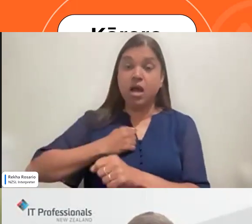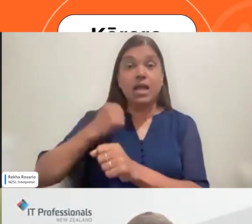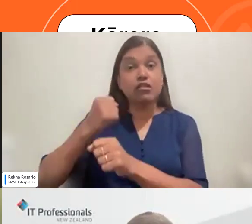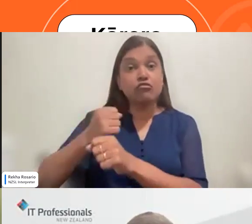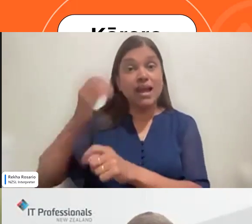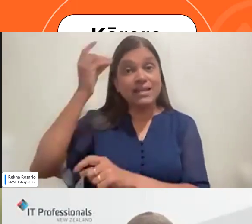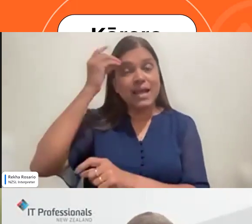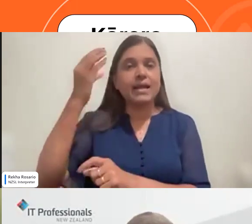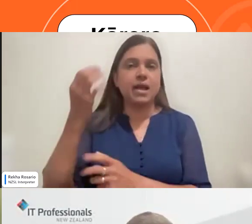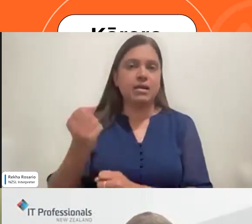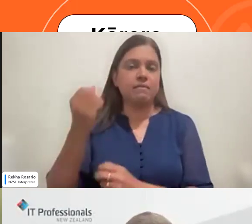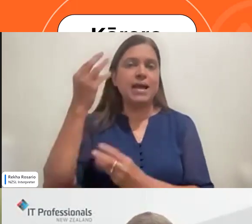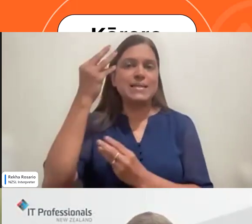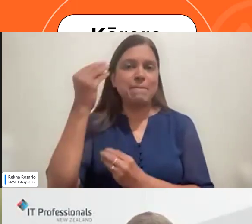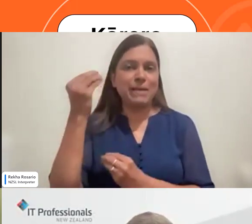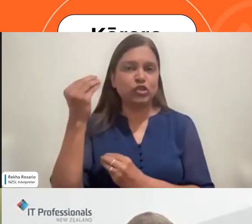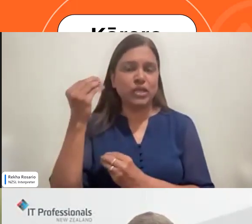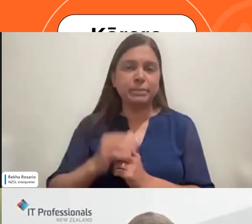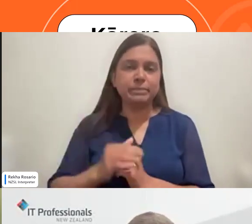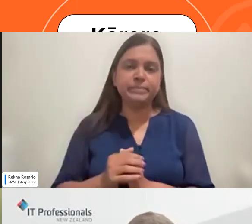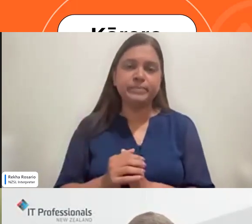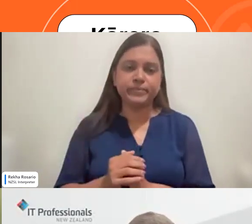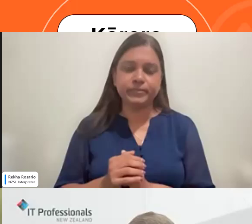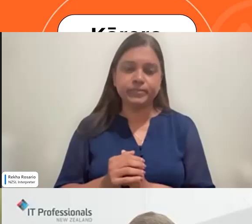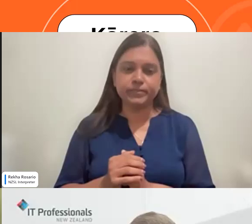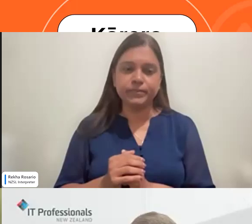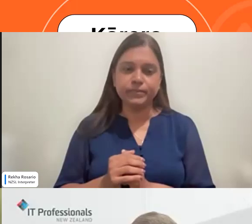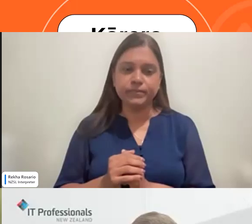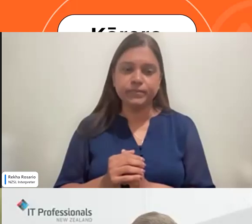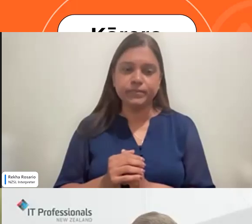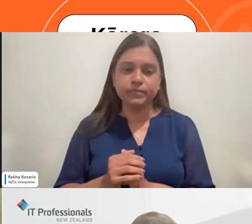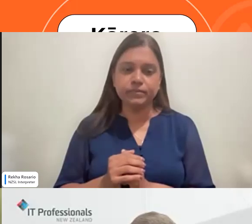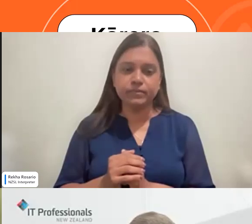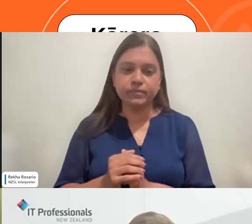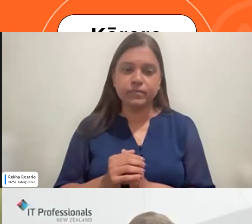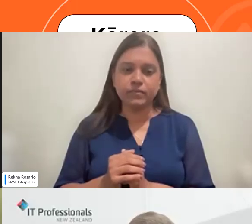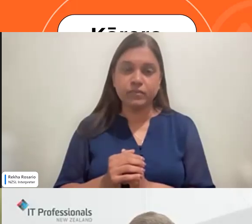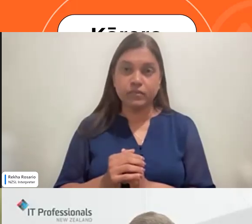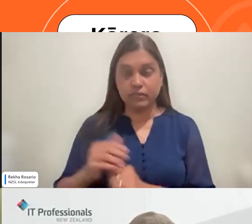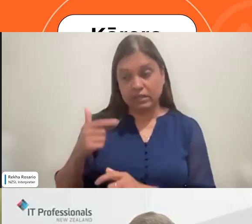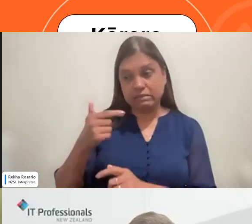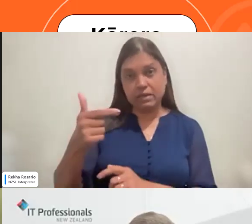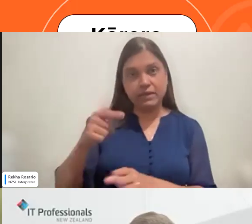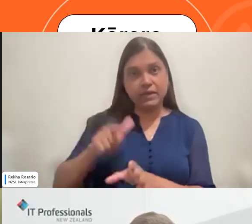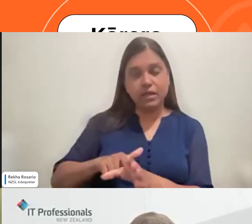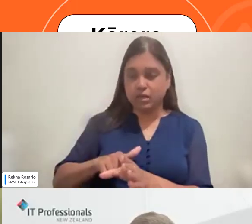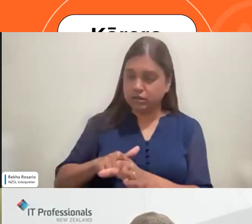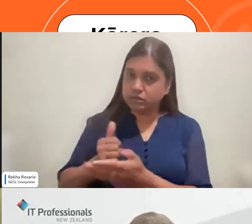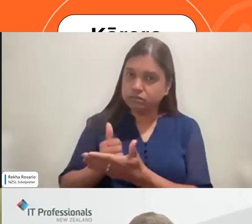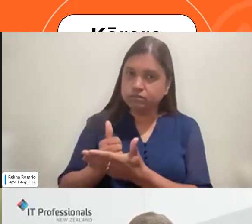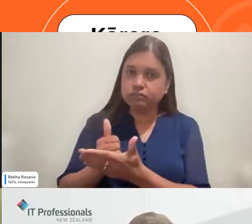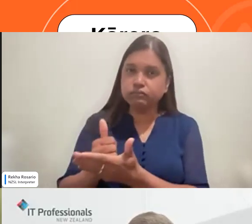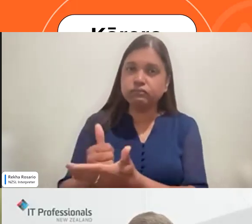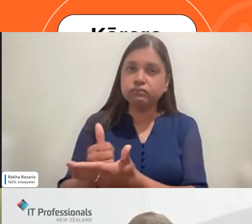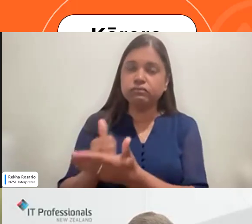dementia, and he's now 7 years she's been doing that. And how, as